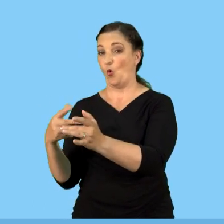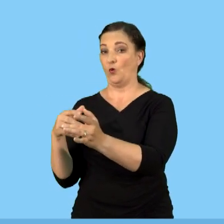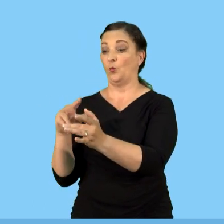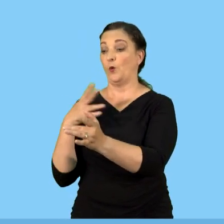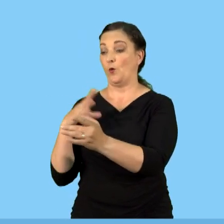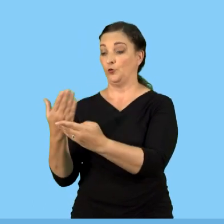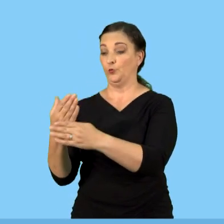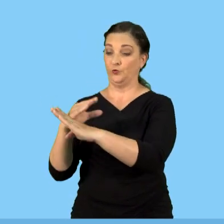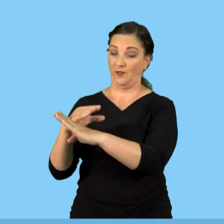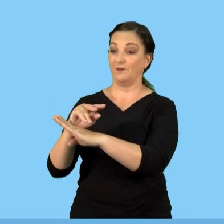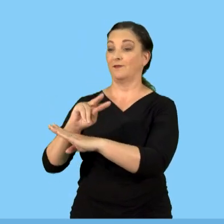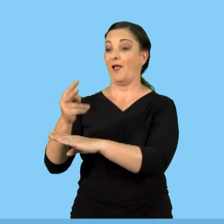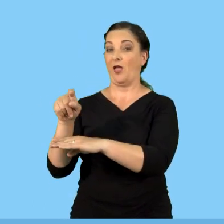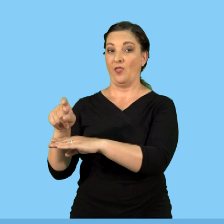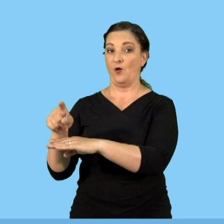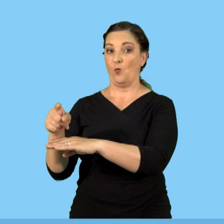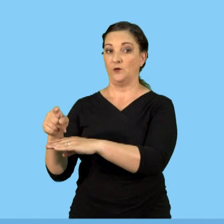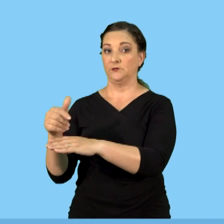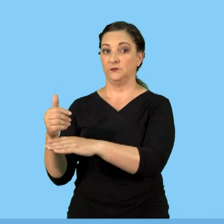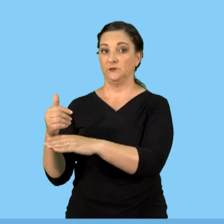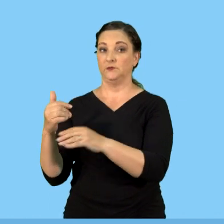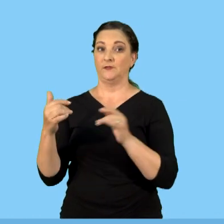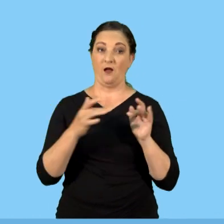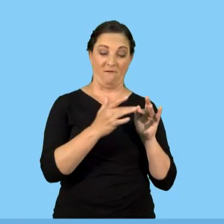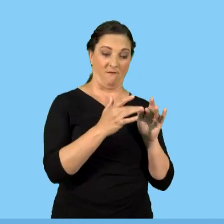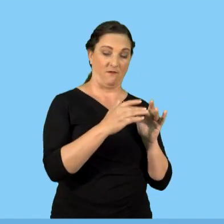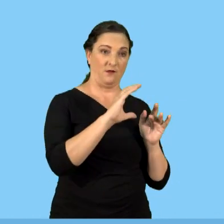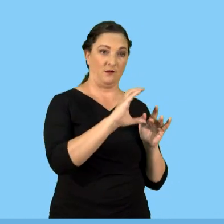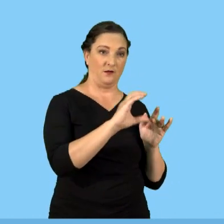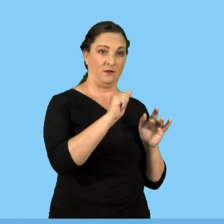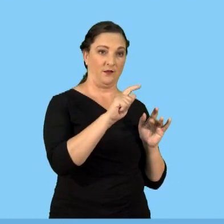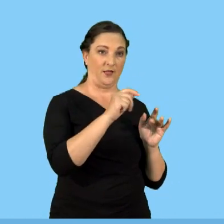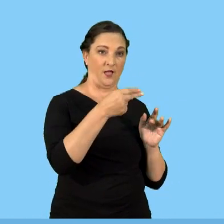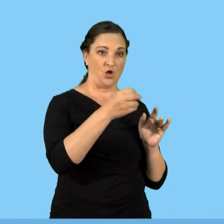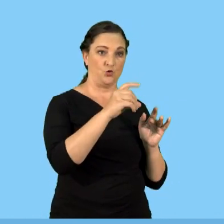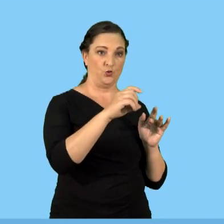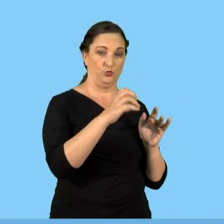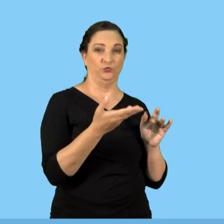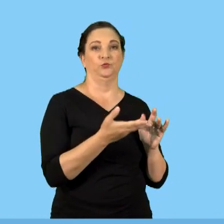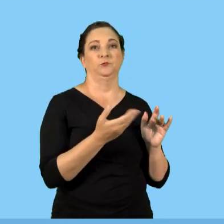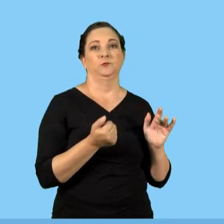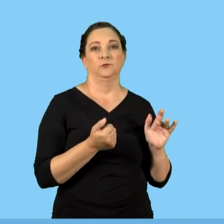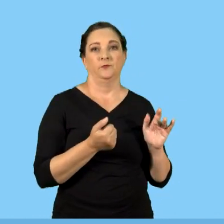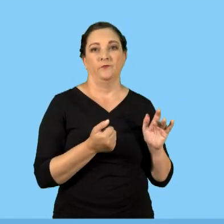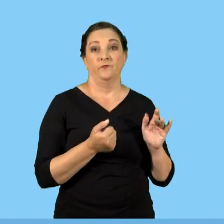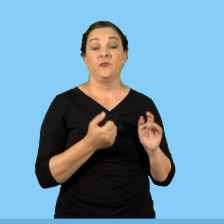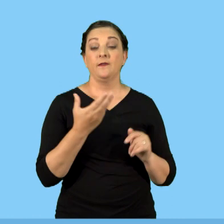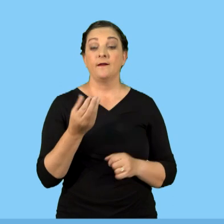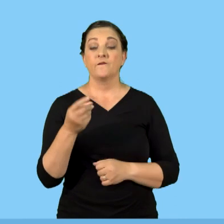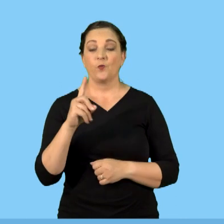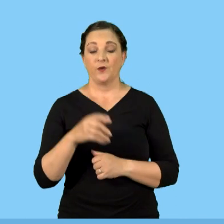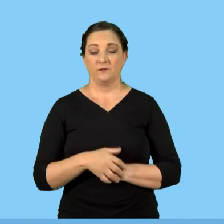that we are using to protect the other one. So the other one would be the cathode. So now a simple drawing of that would